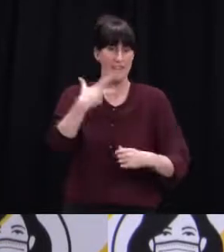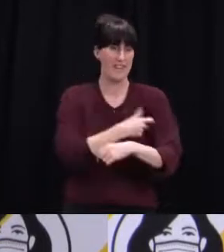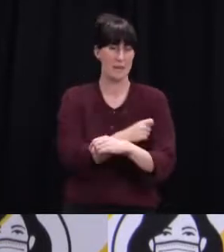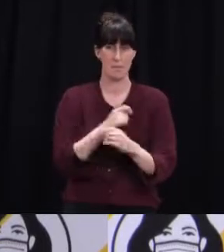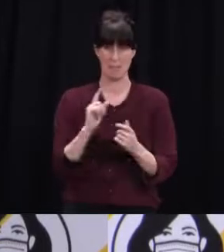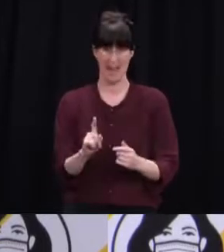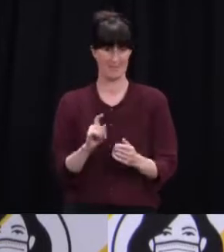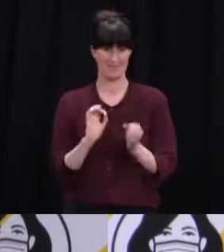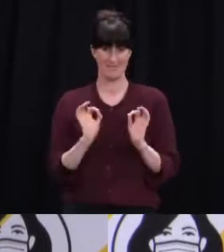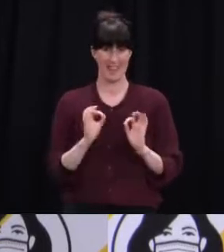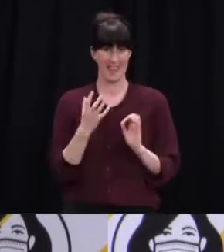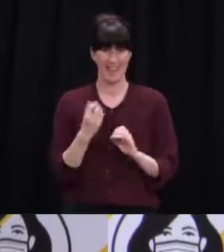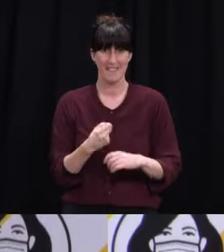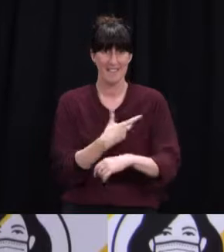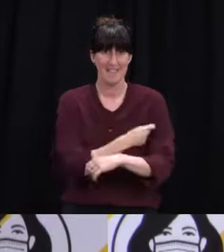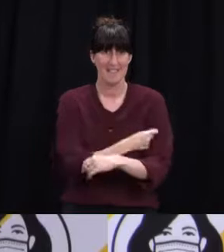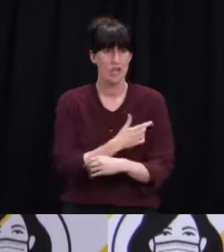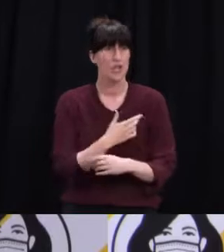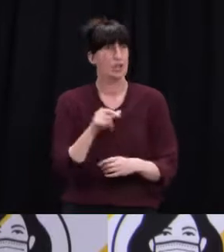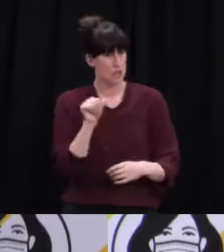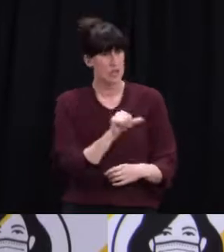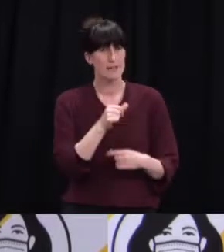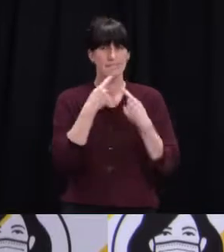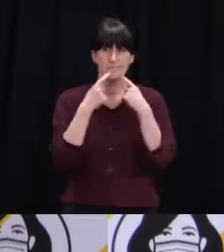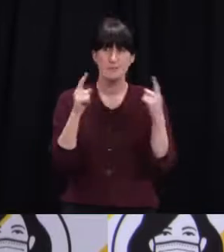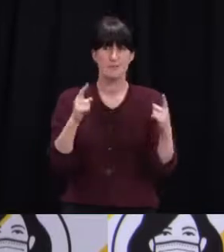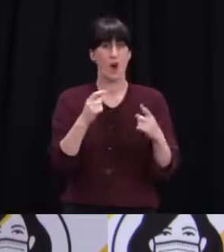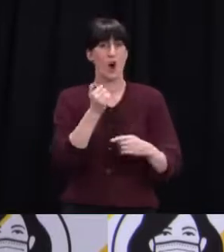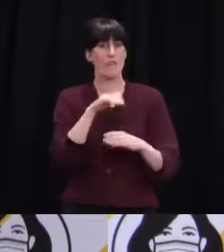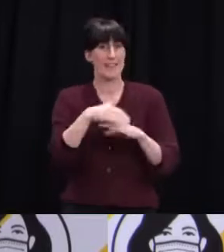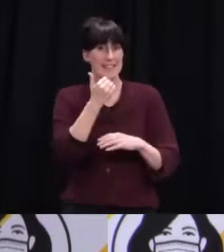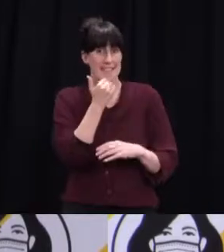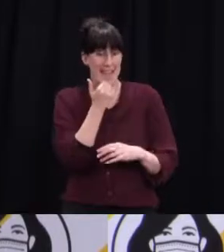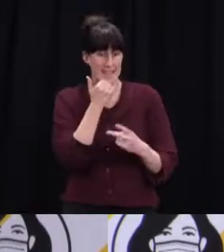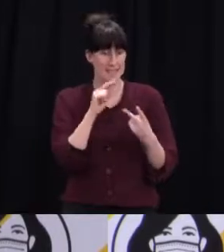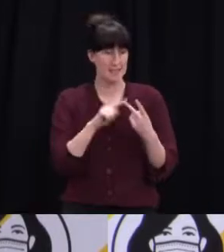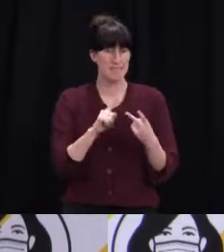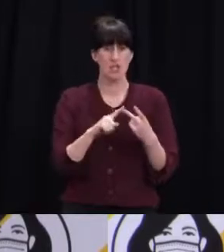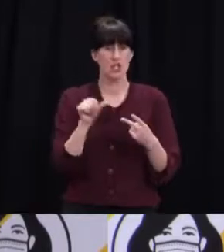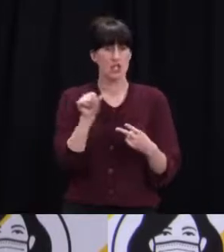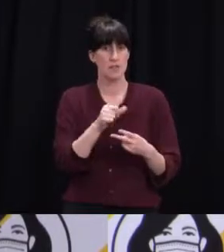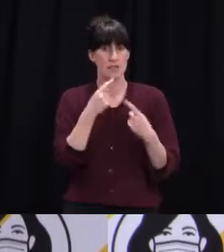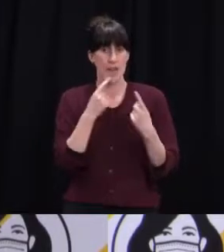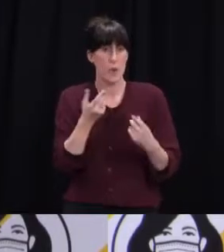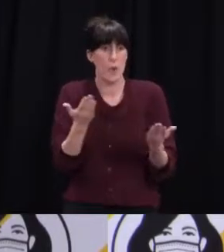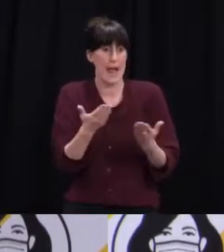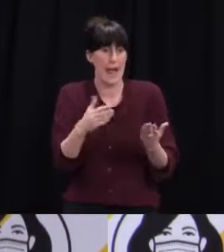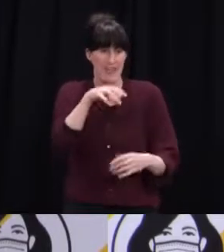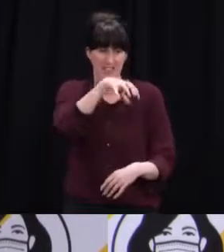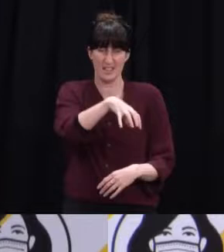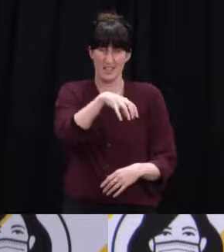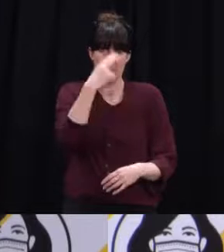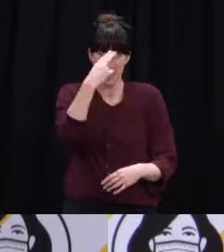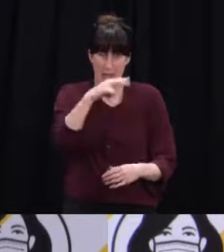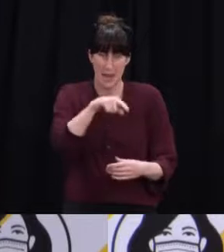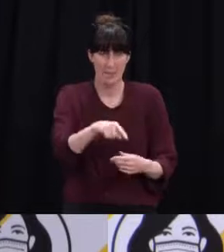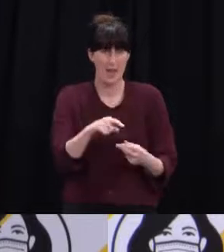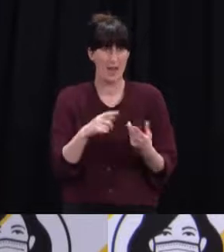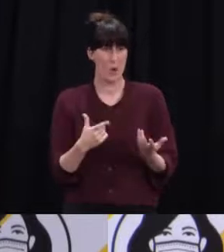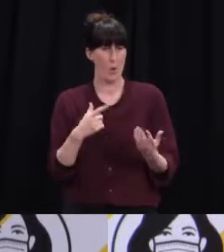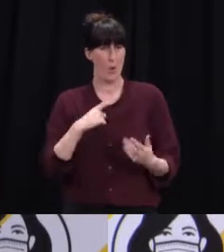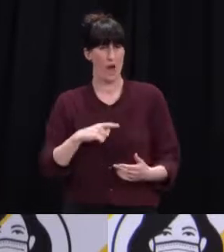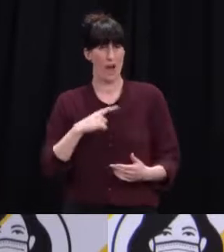are walking around thinking they're not vaccinated, and say, look, there's a problem, we're going to put the date out, we're going to put the centre out so